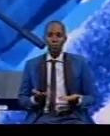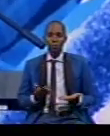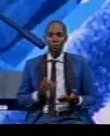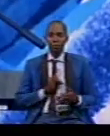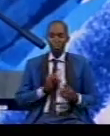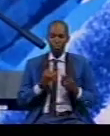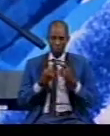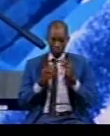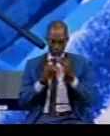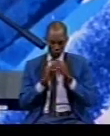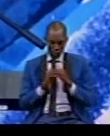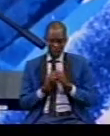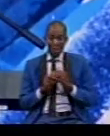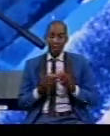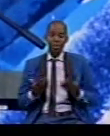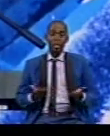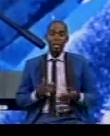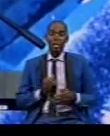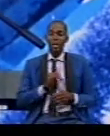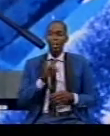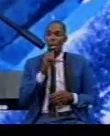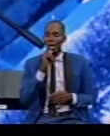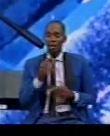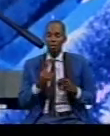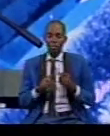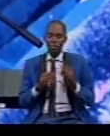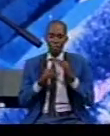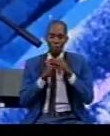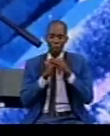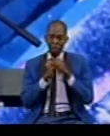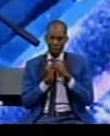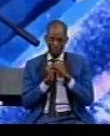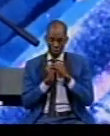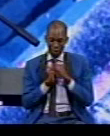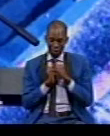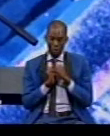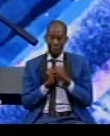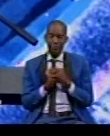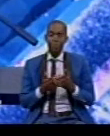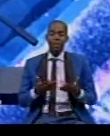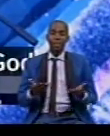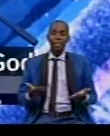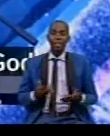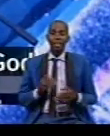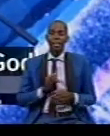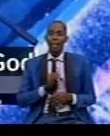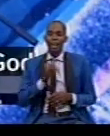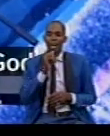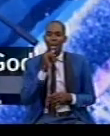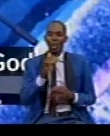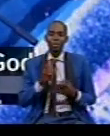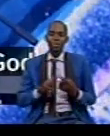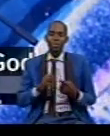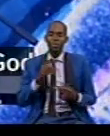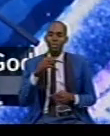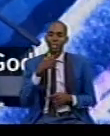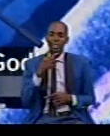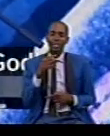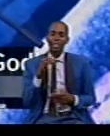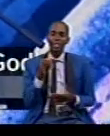The angel declared that he shall reign over the house of Jacob